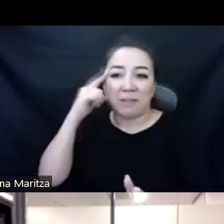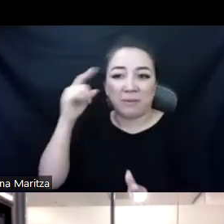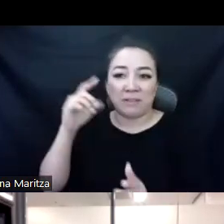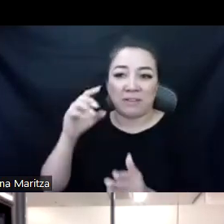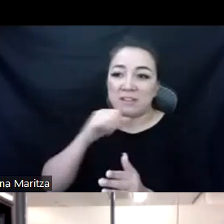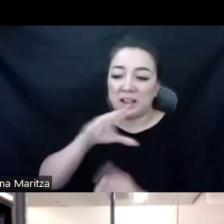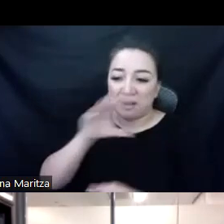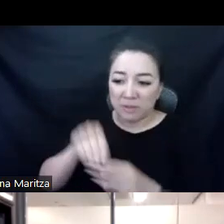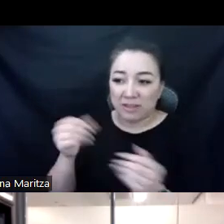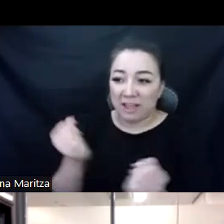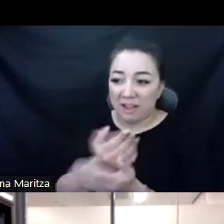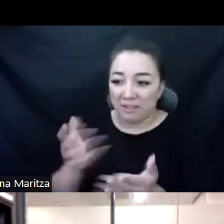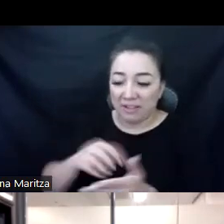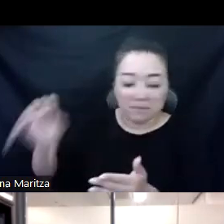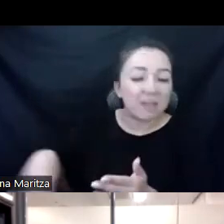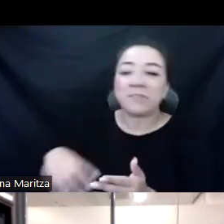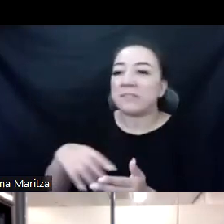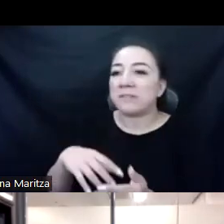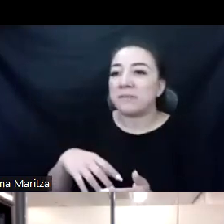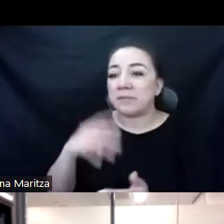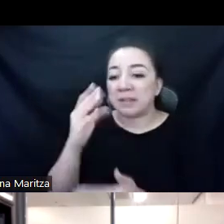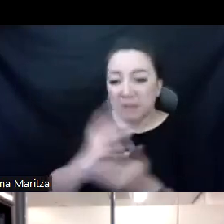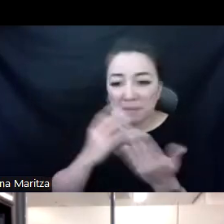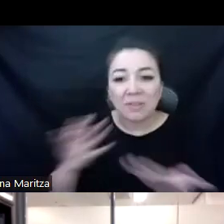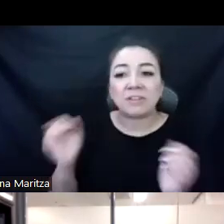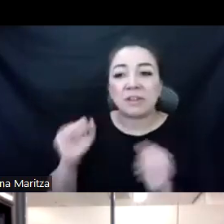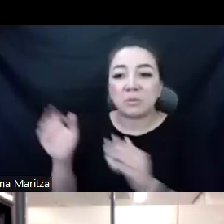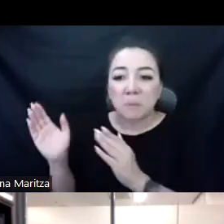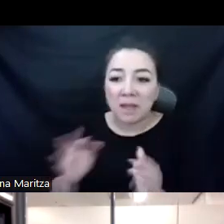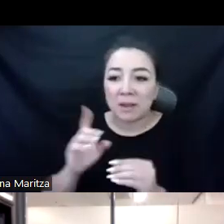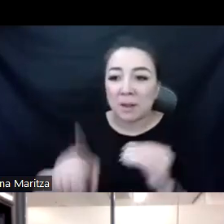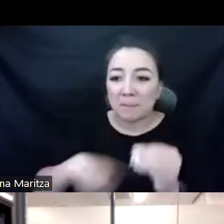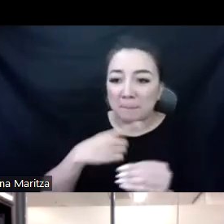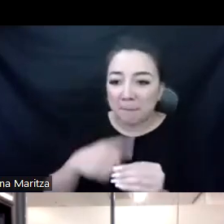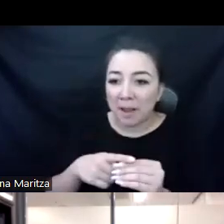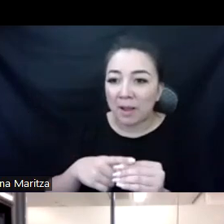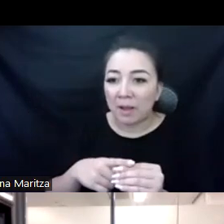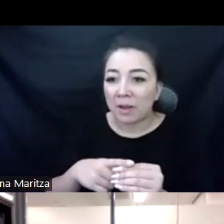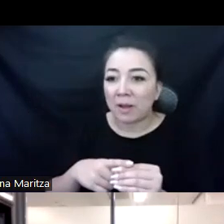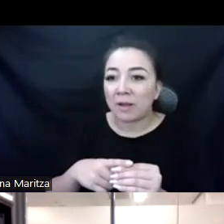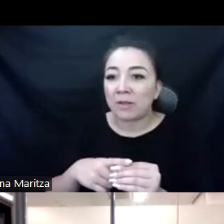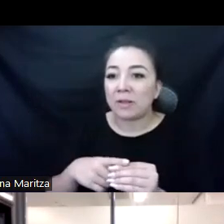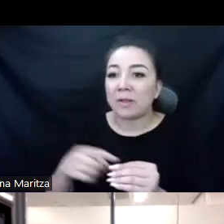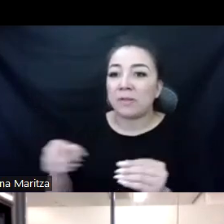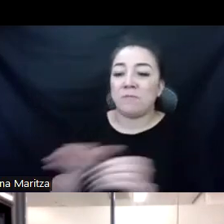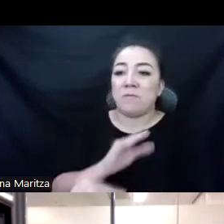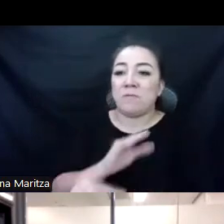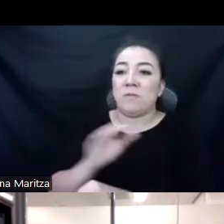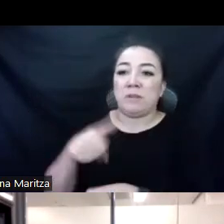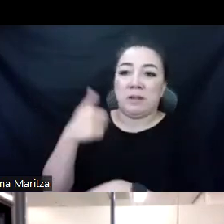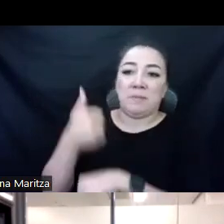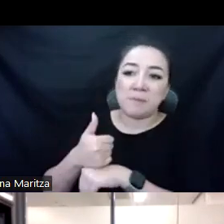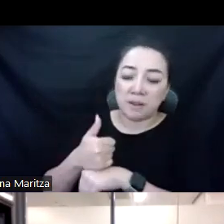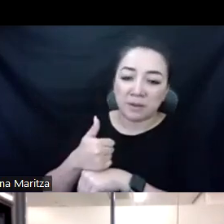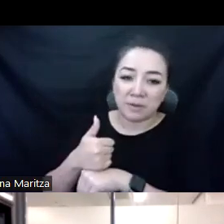that's expensive. Like some things you could do planning about and fully implement it when there was more